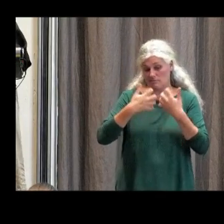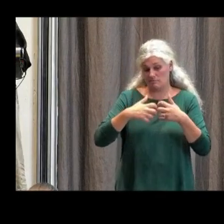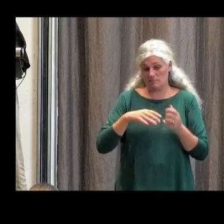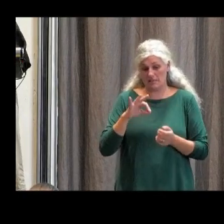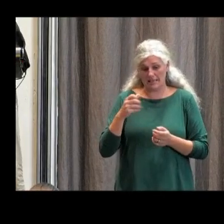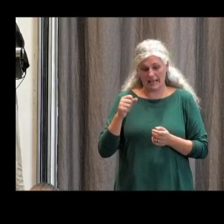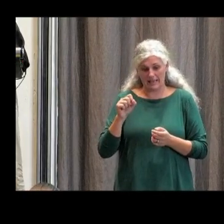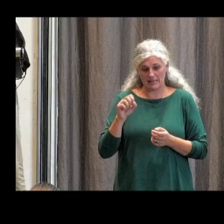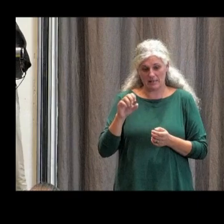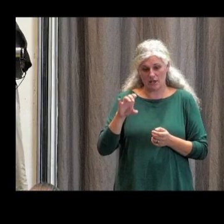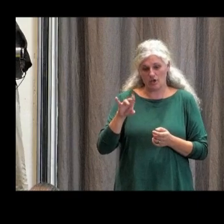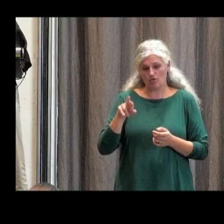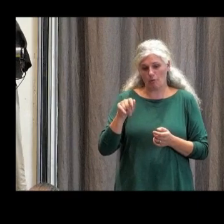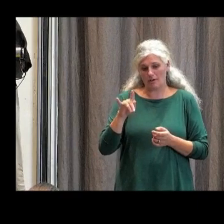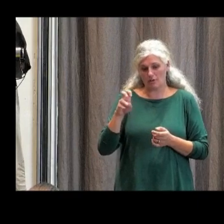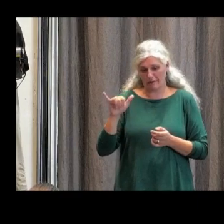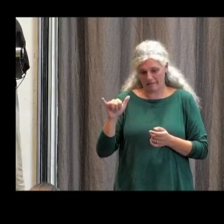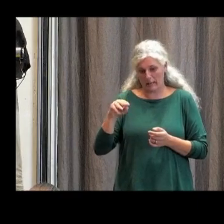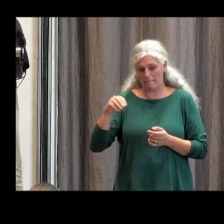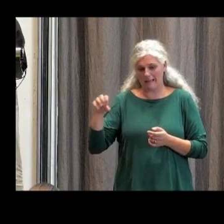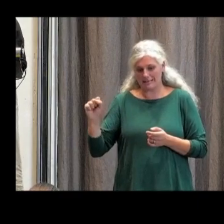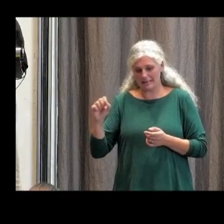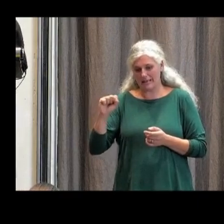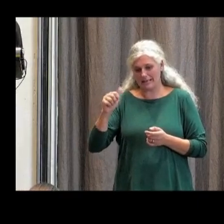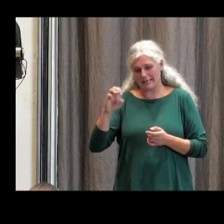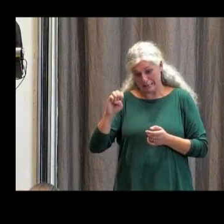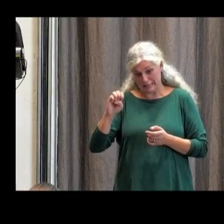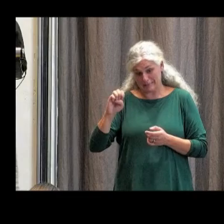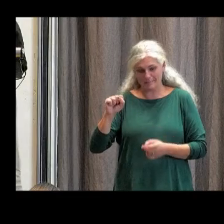gas chromatography mass spectrometry. And gas